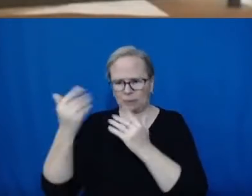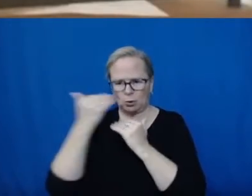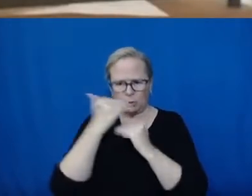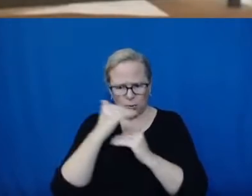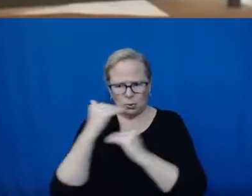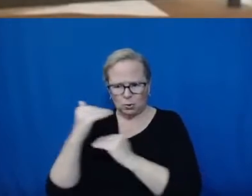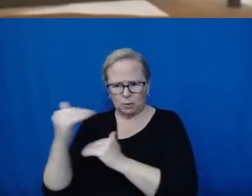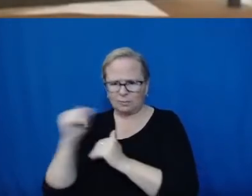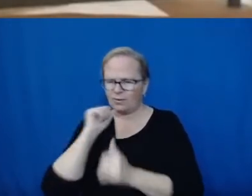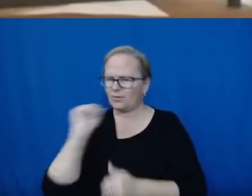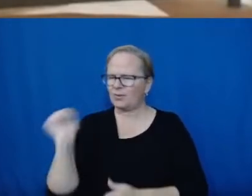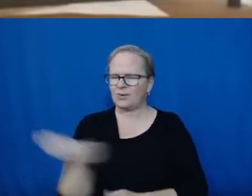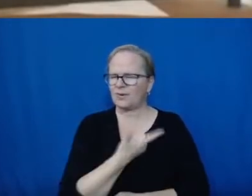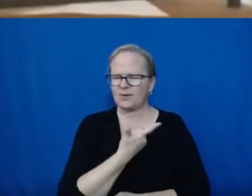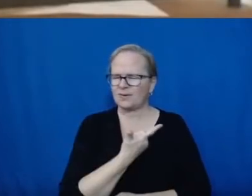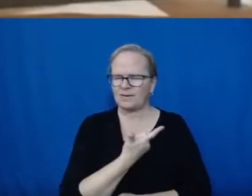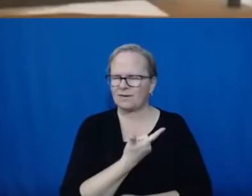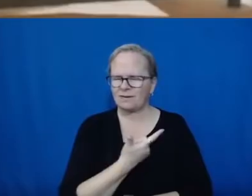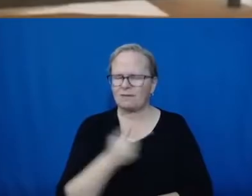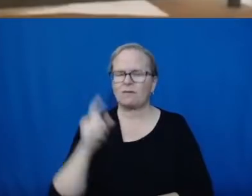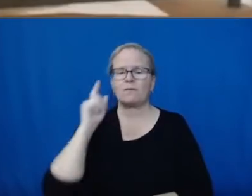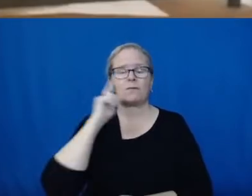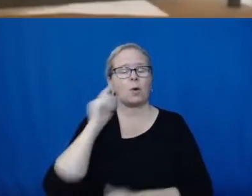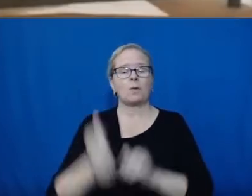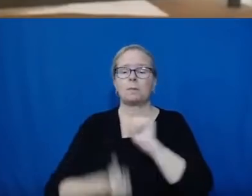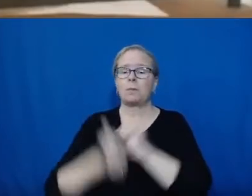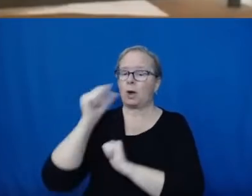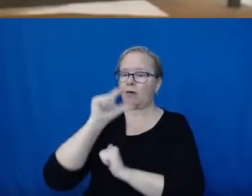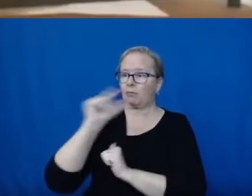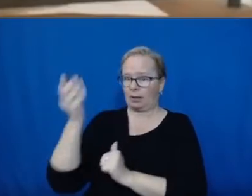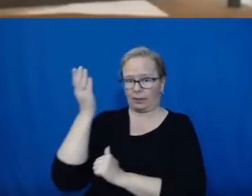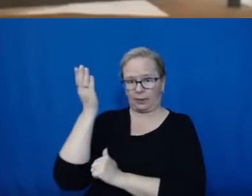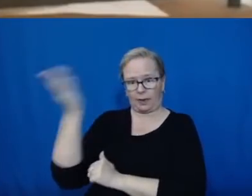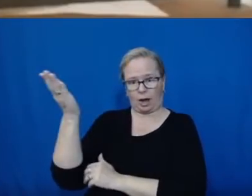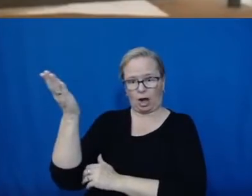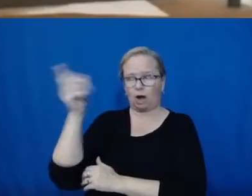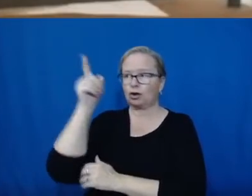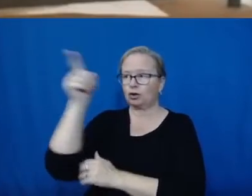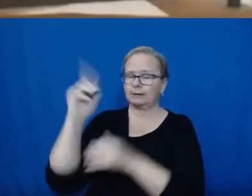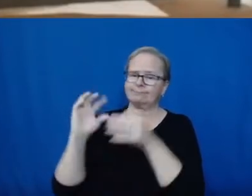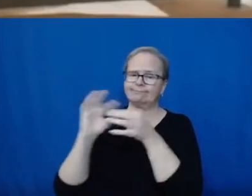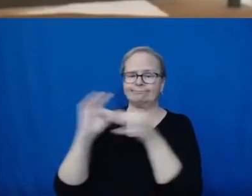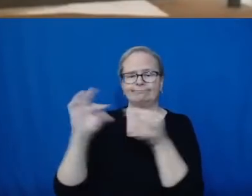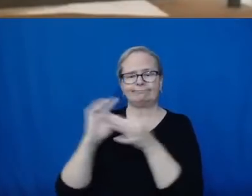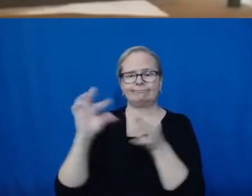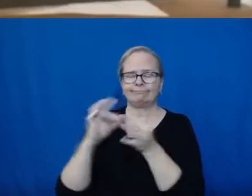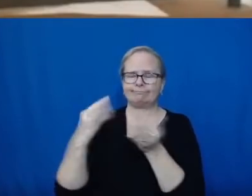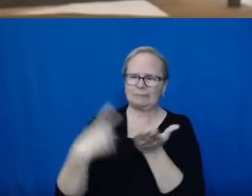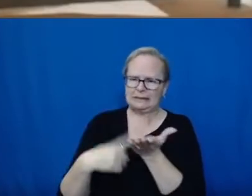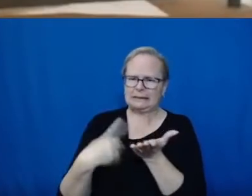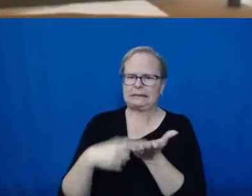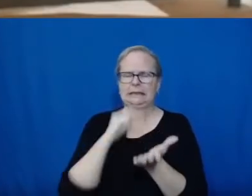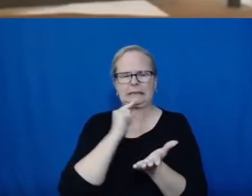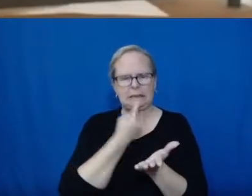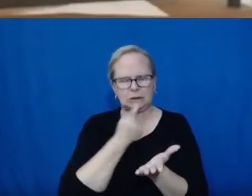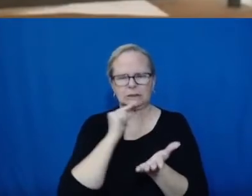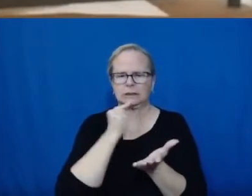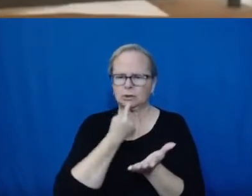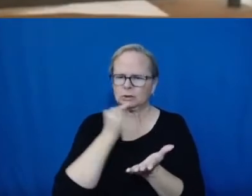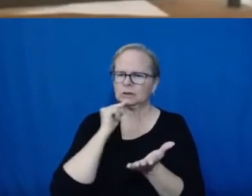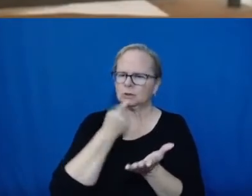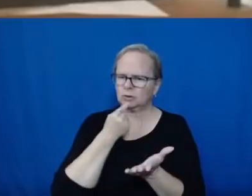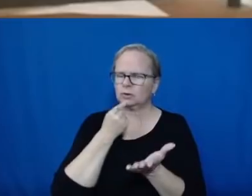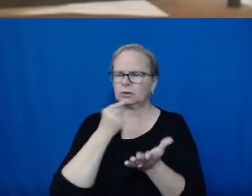But to have a large percentage of the government there talking about the seriousness of what we face